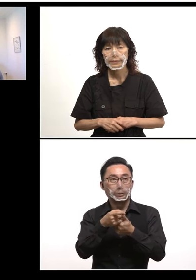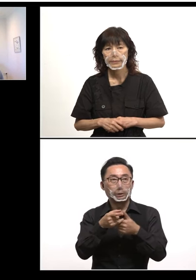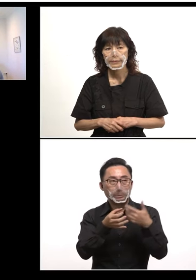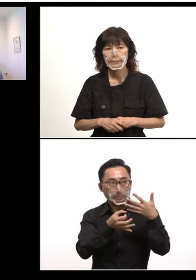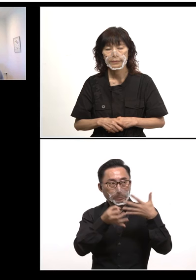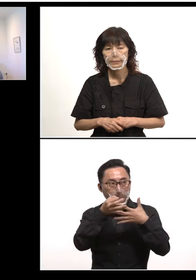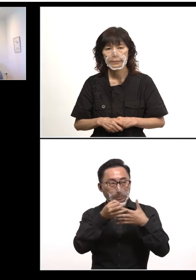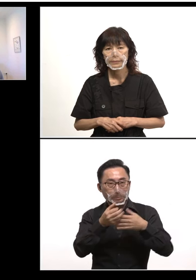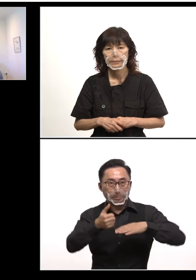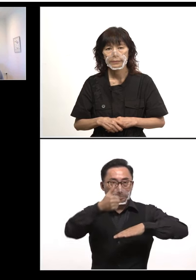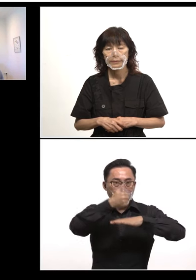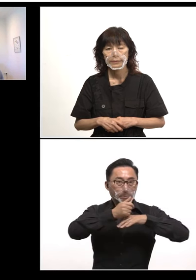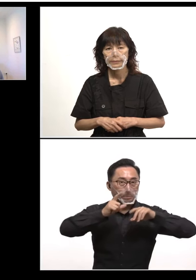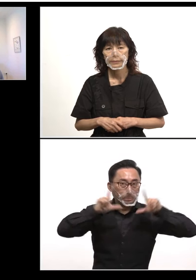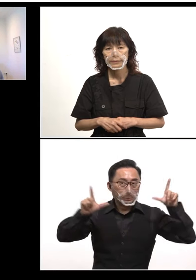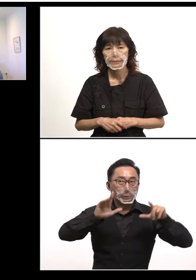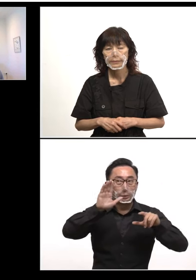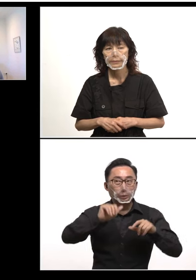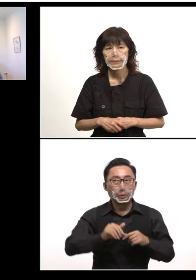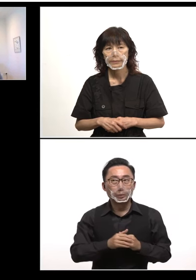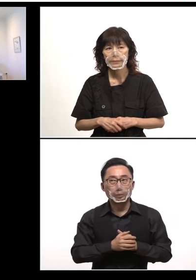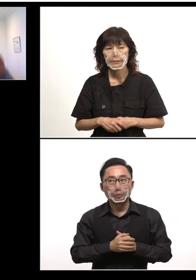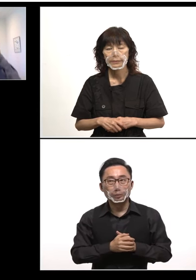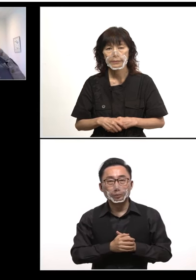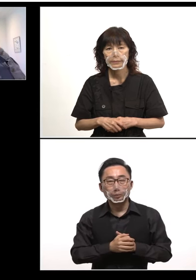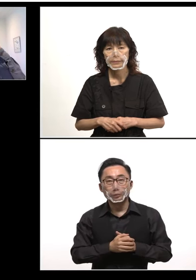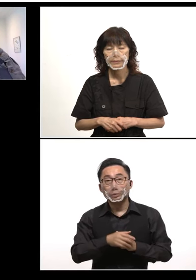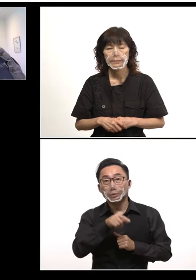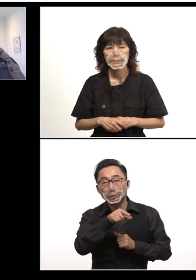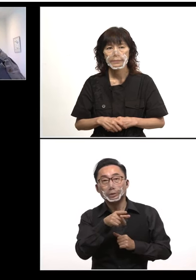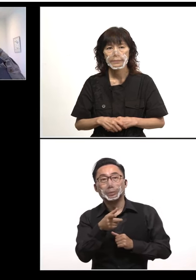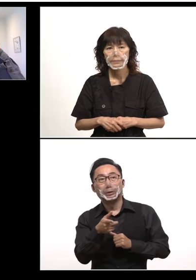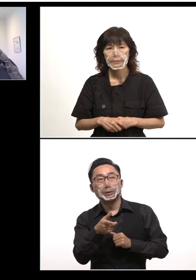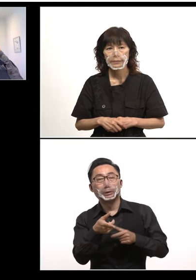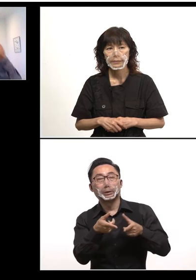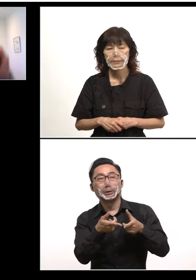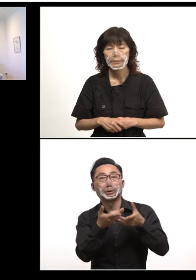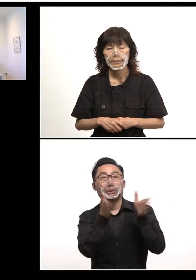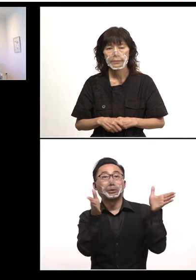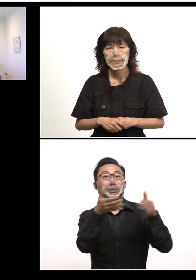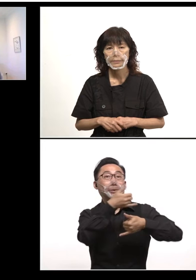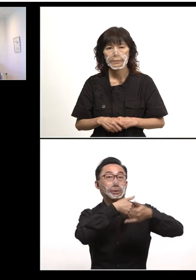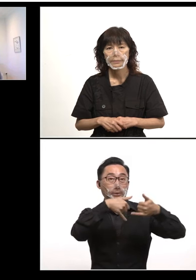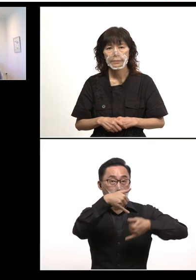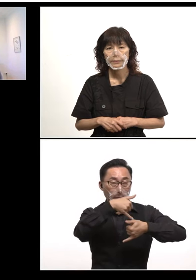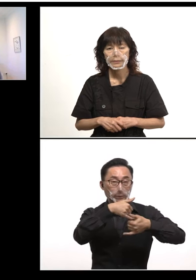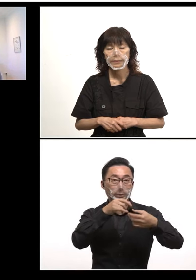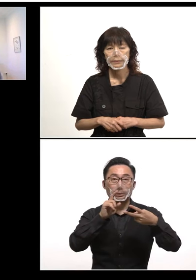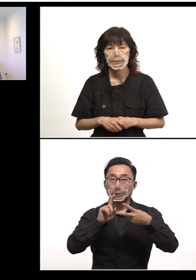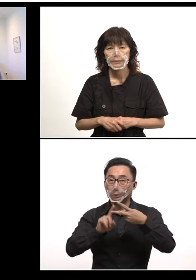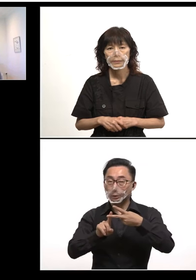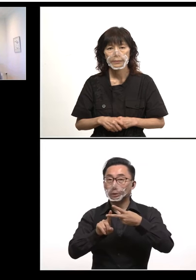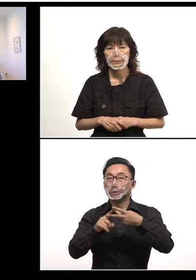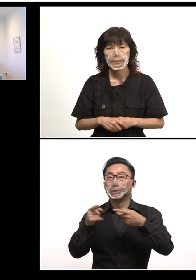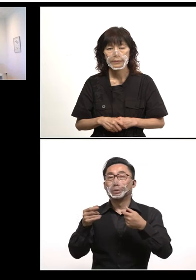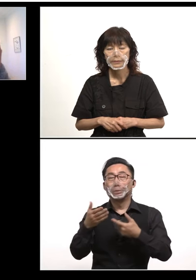areas as public performers in almost all the rest stops on the highway system, in the